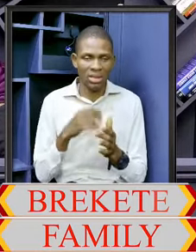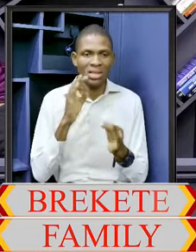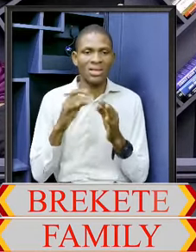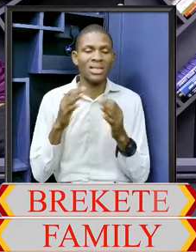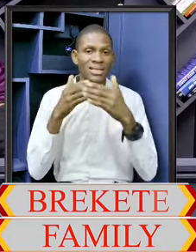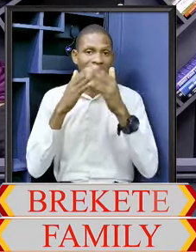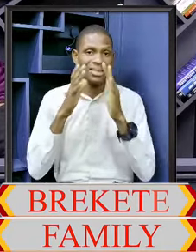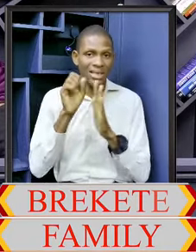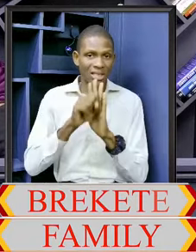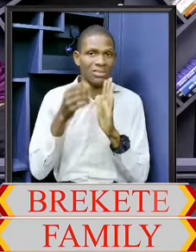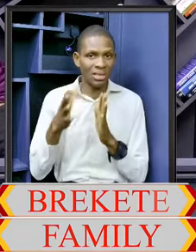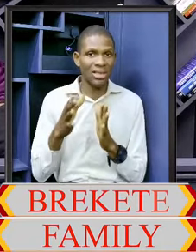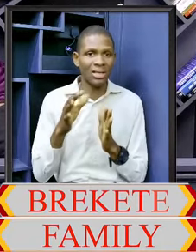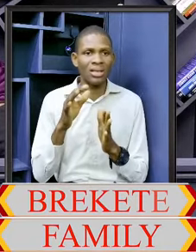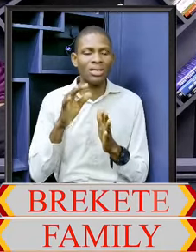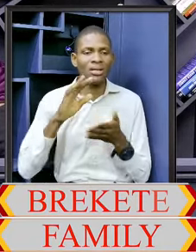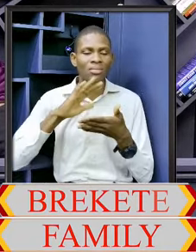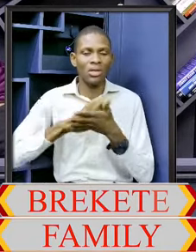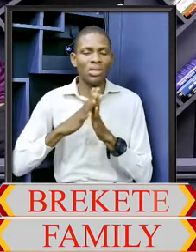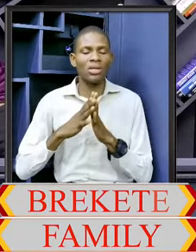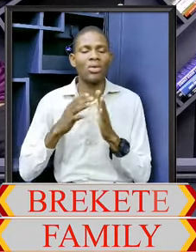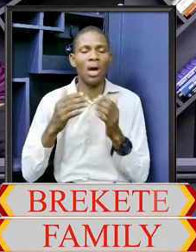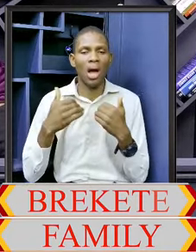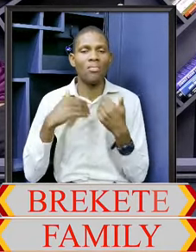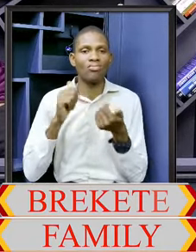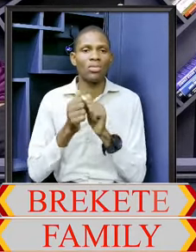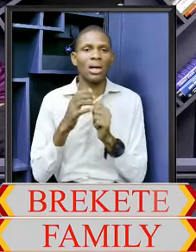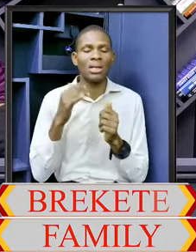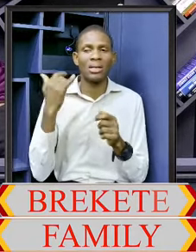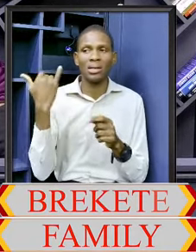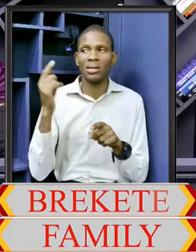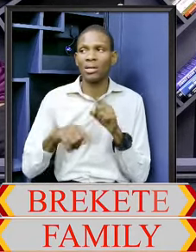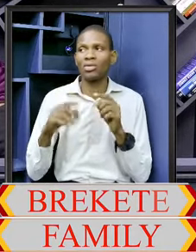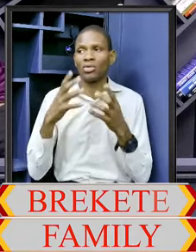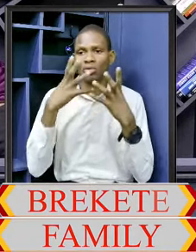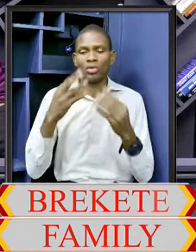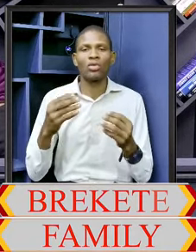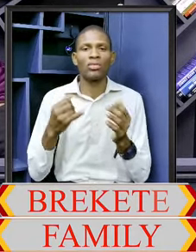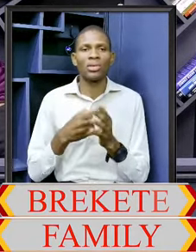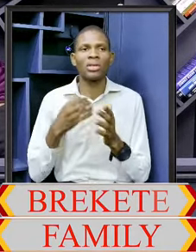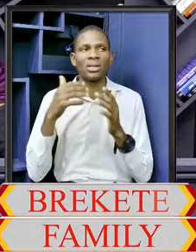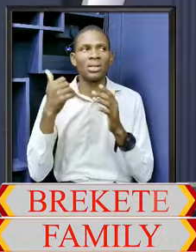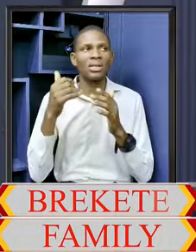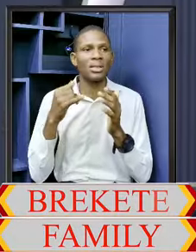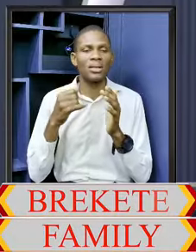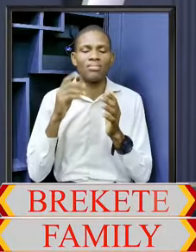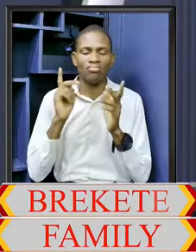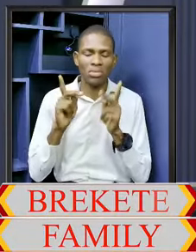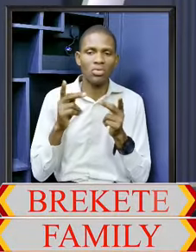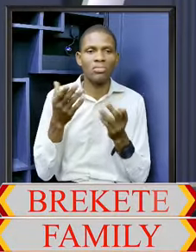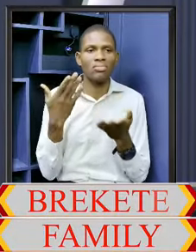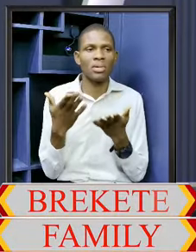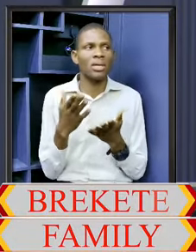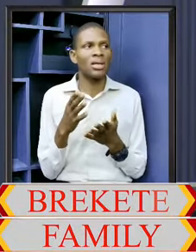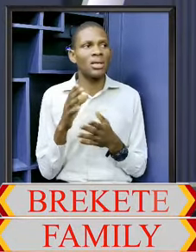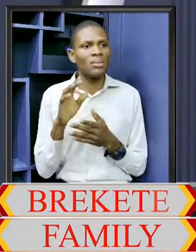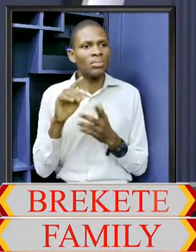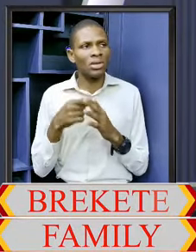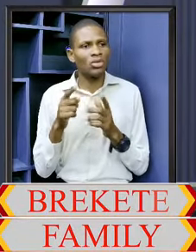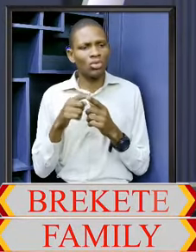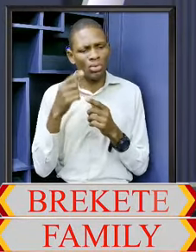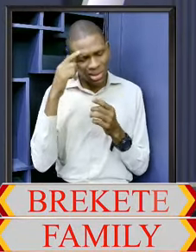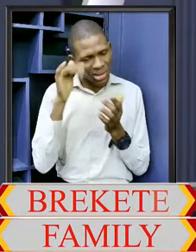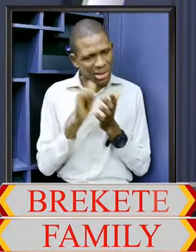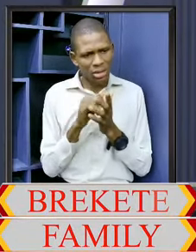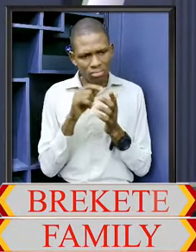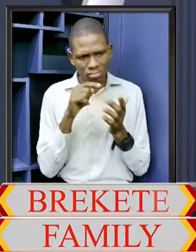of the association come begin get problems and they no agree solve them, if it make the people begin think, say, maybe special